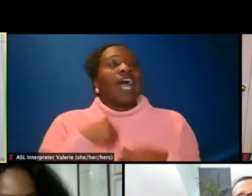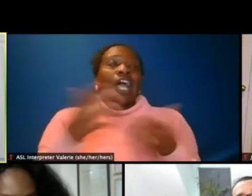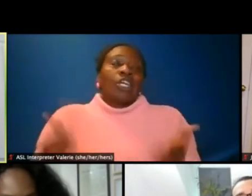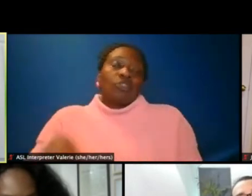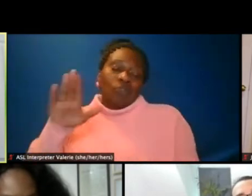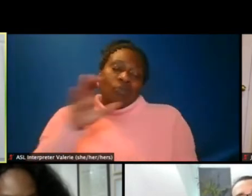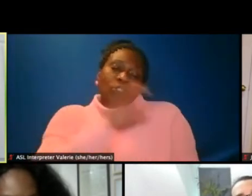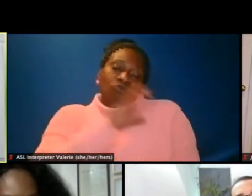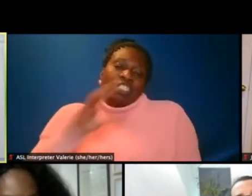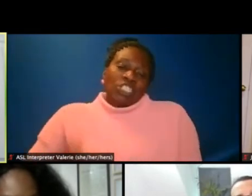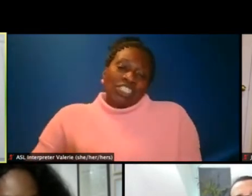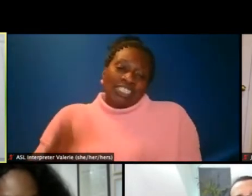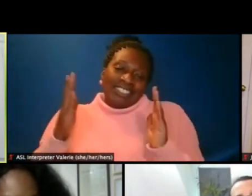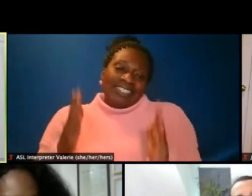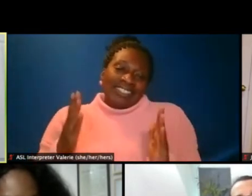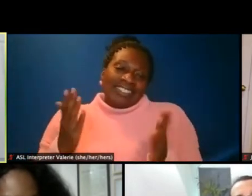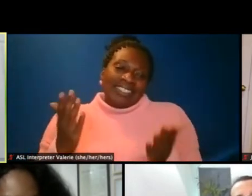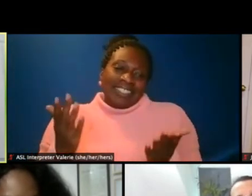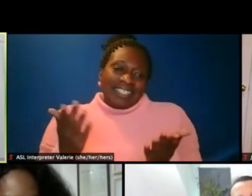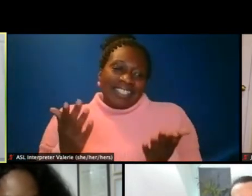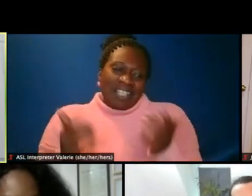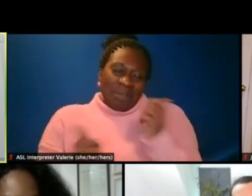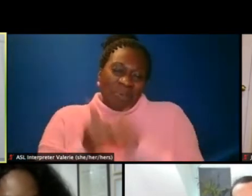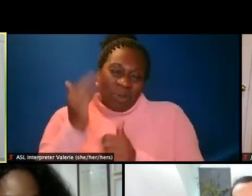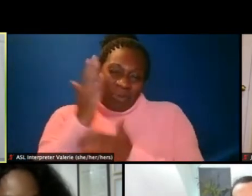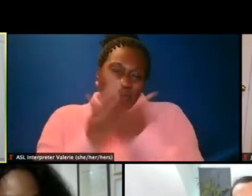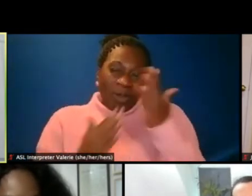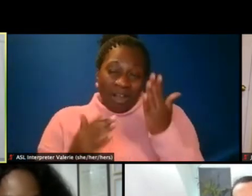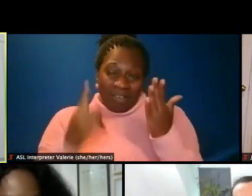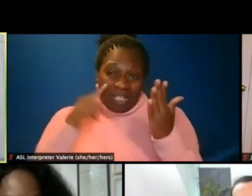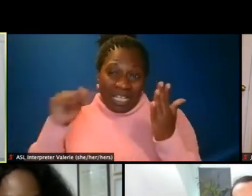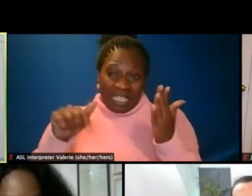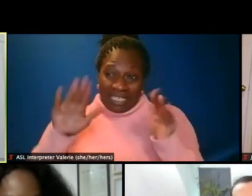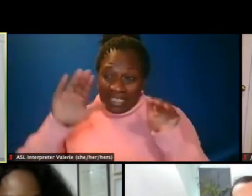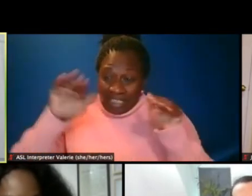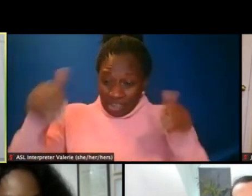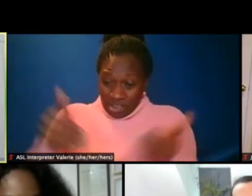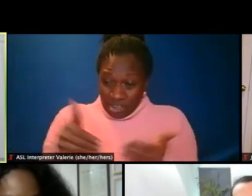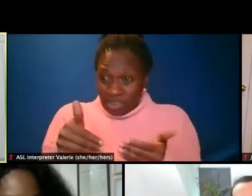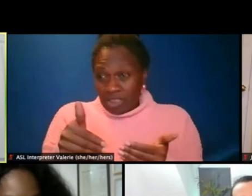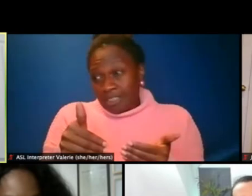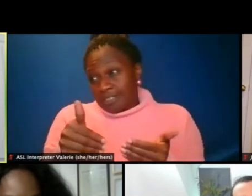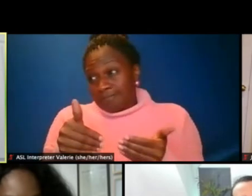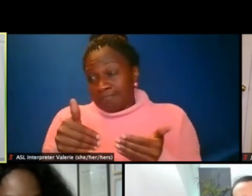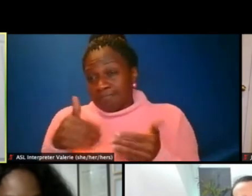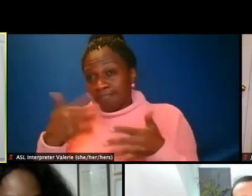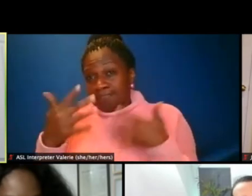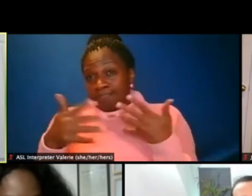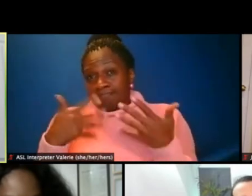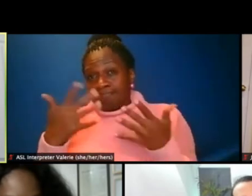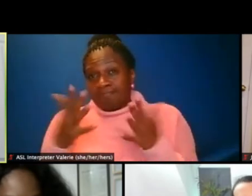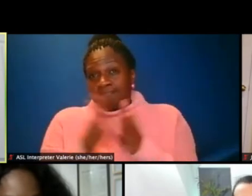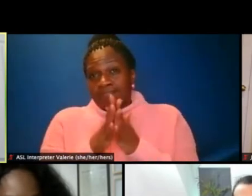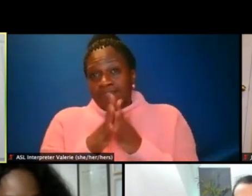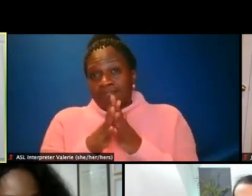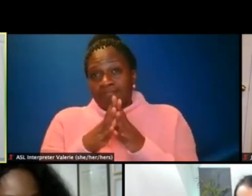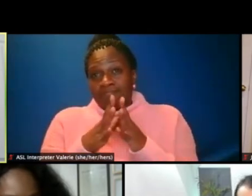for the most part. And having this introduction to